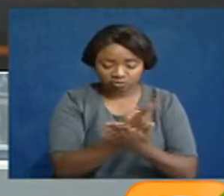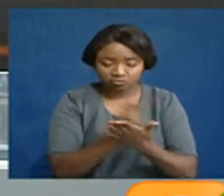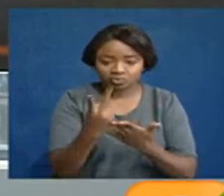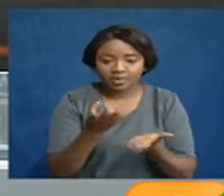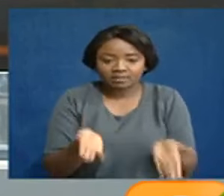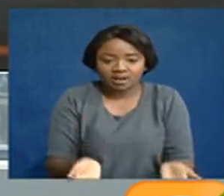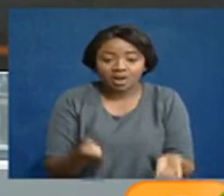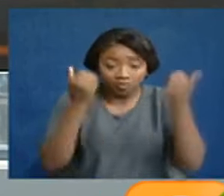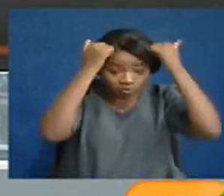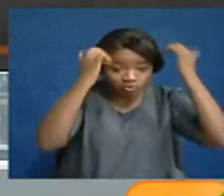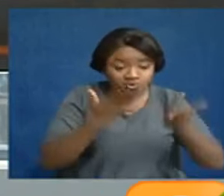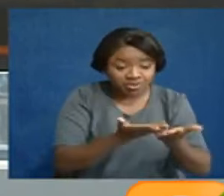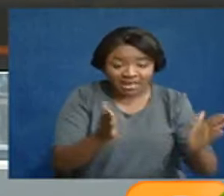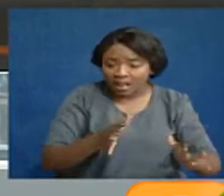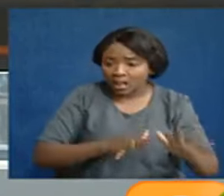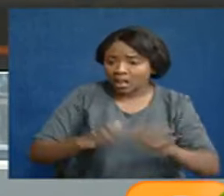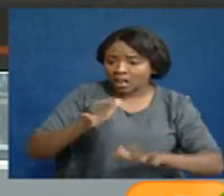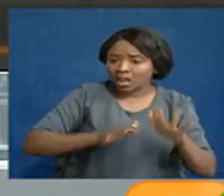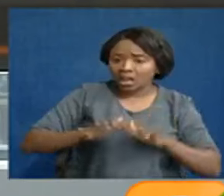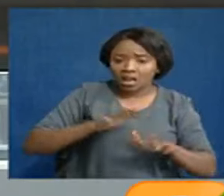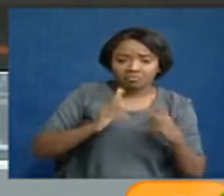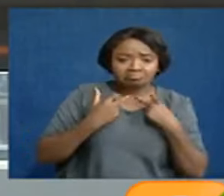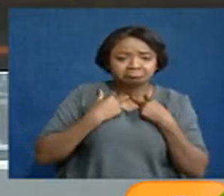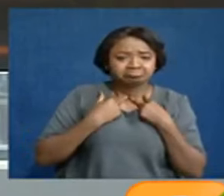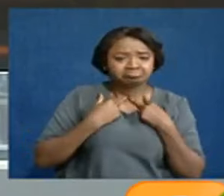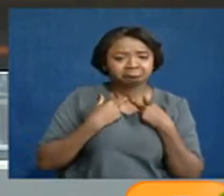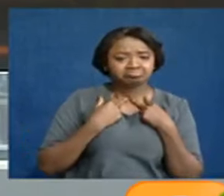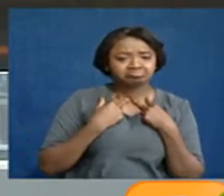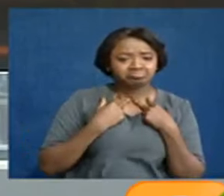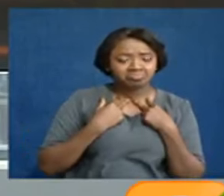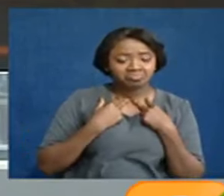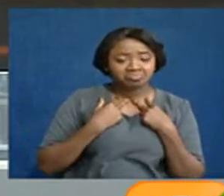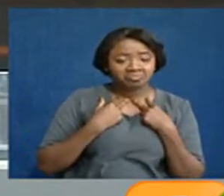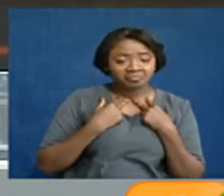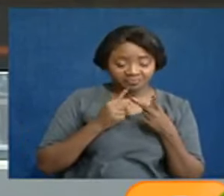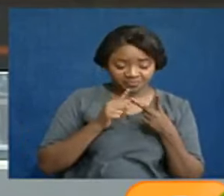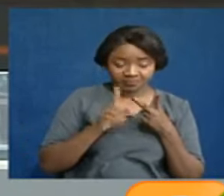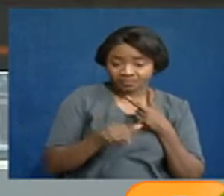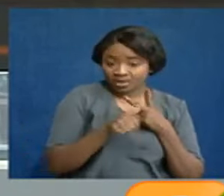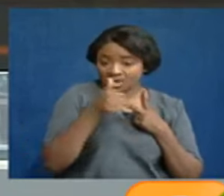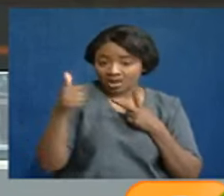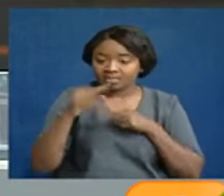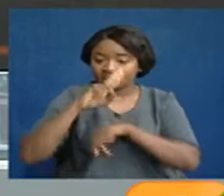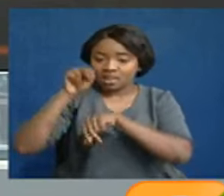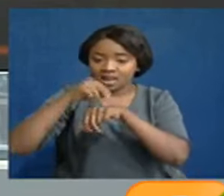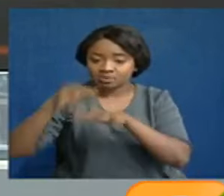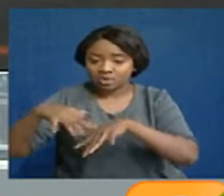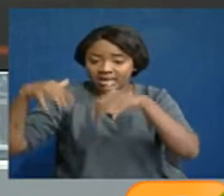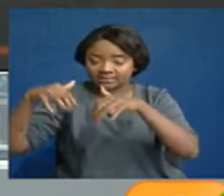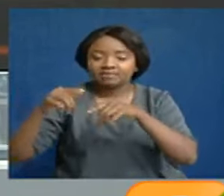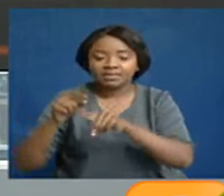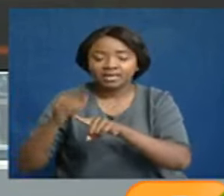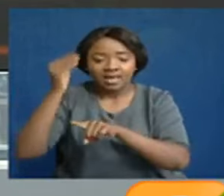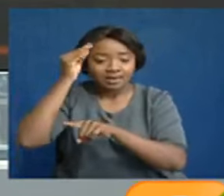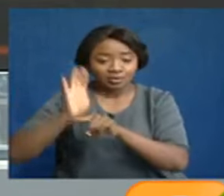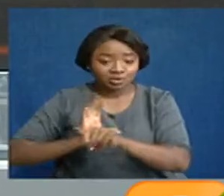with students left to bear the brunt of the industry action. This comes as another attempt by the National Assembly Education Committee to